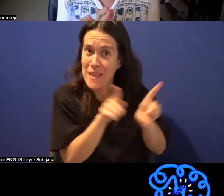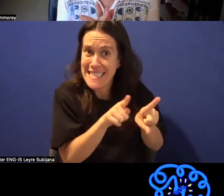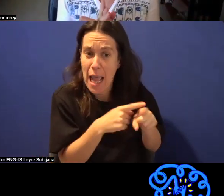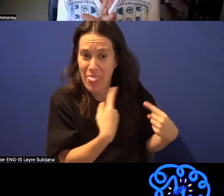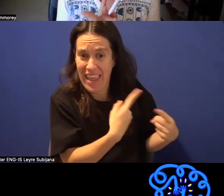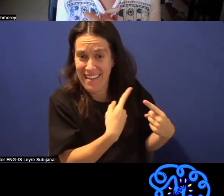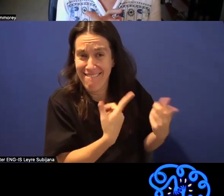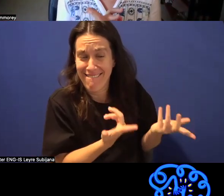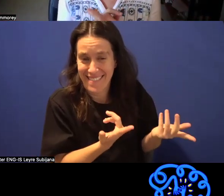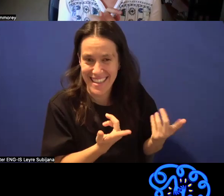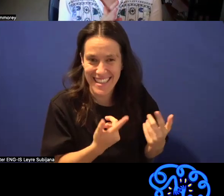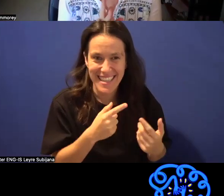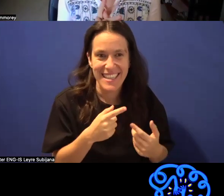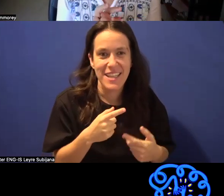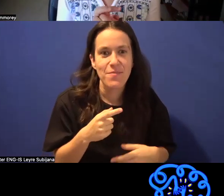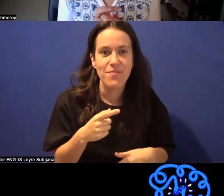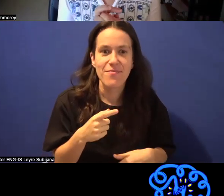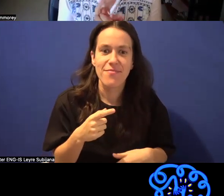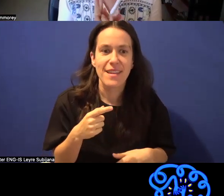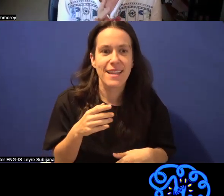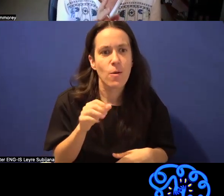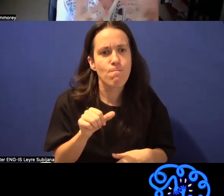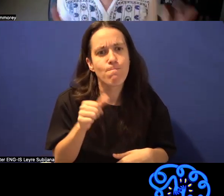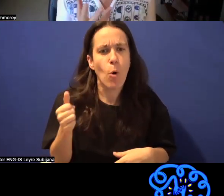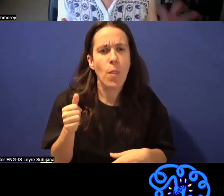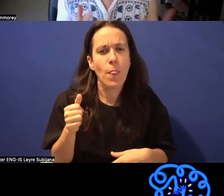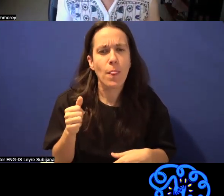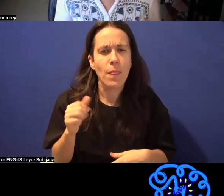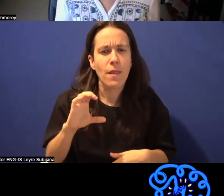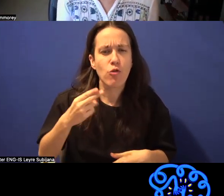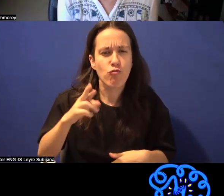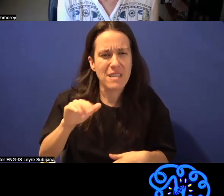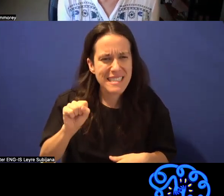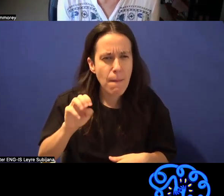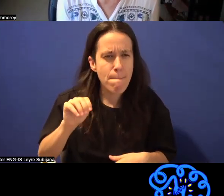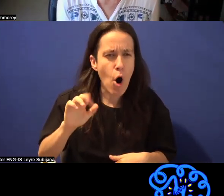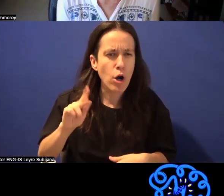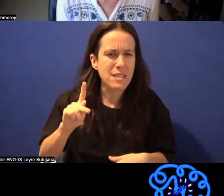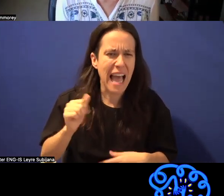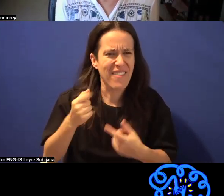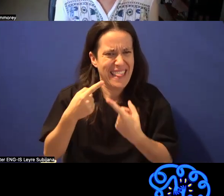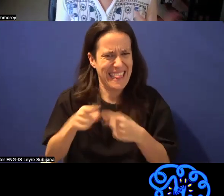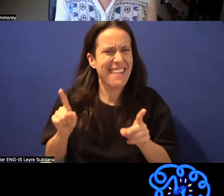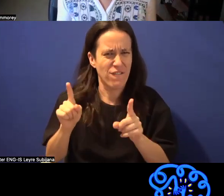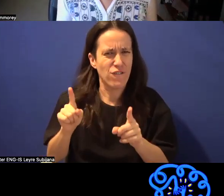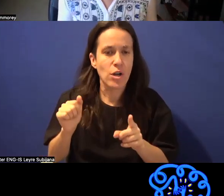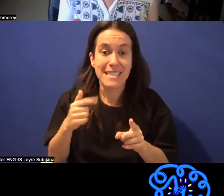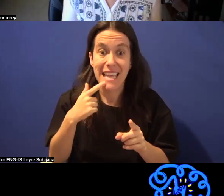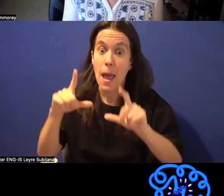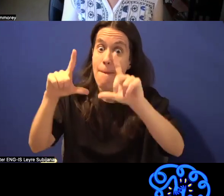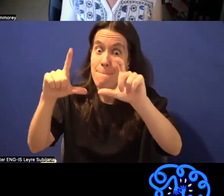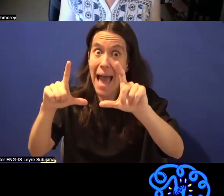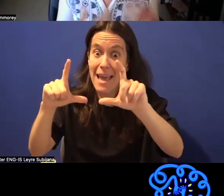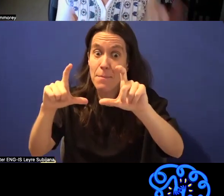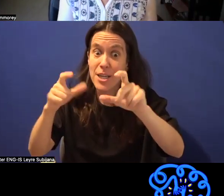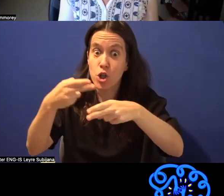Mark had a slightly different explanation for this difference in tasks. What they suggested was picture naming activates semantics